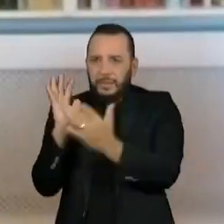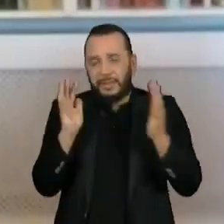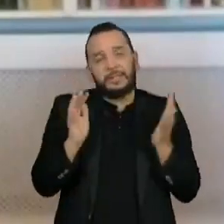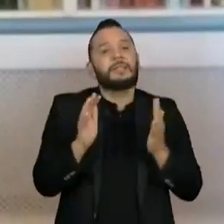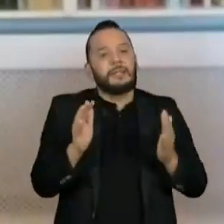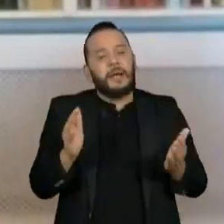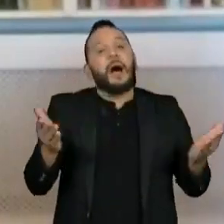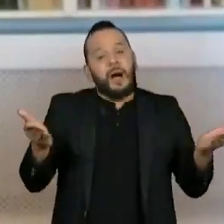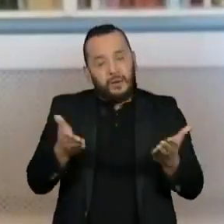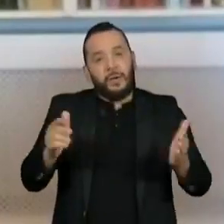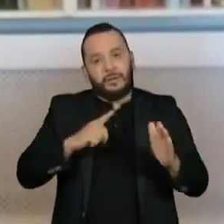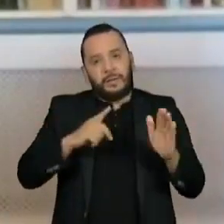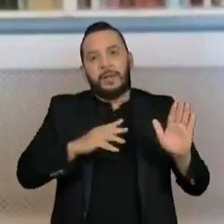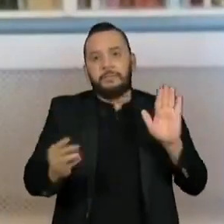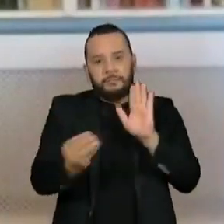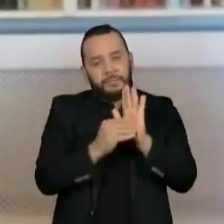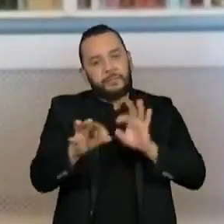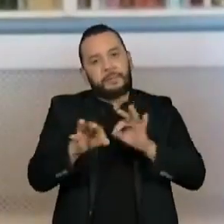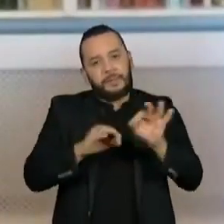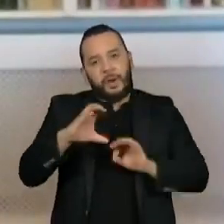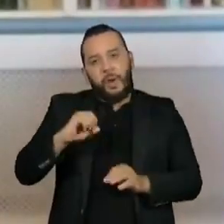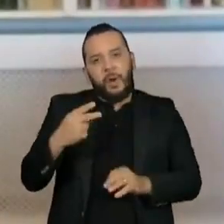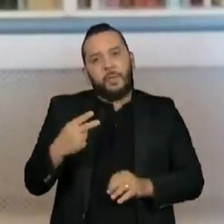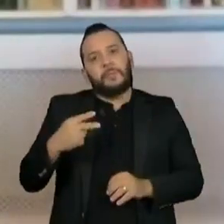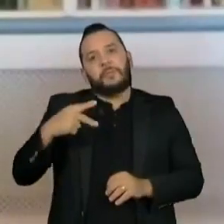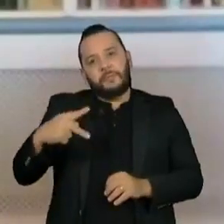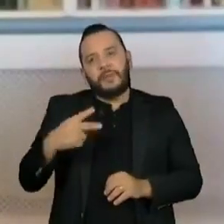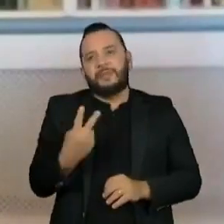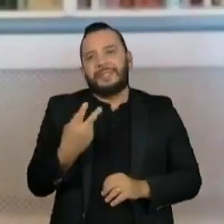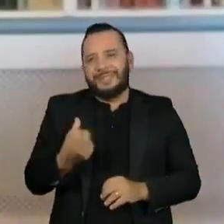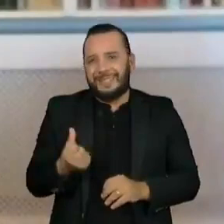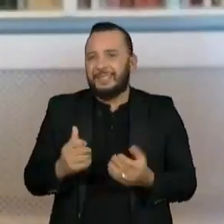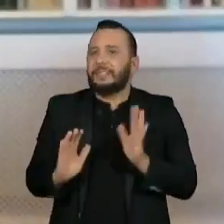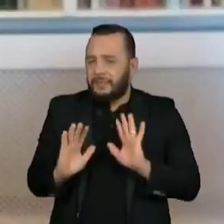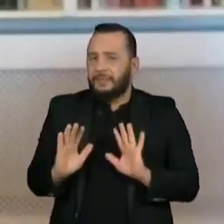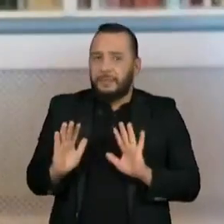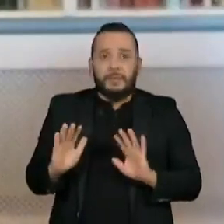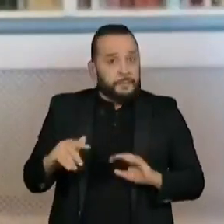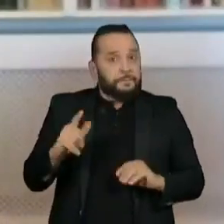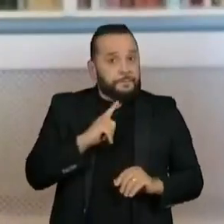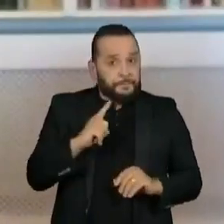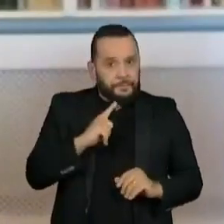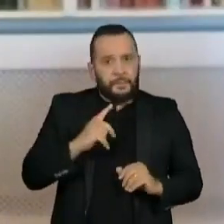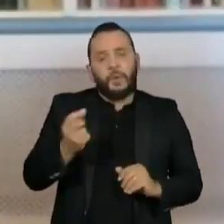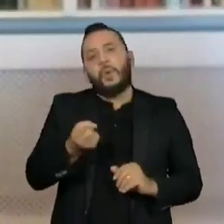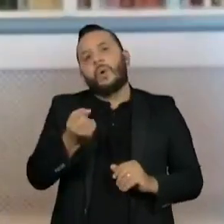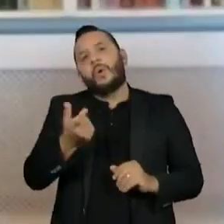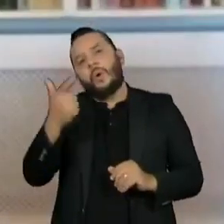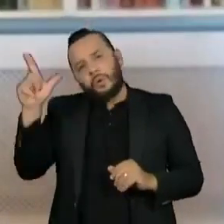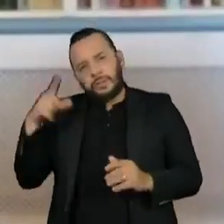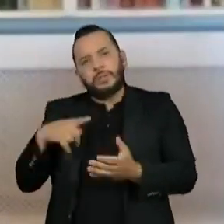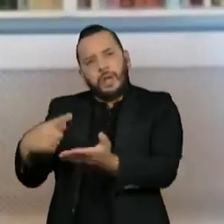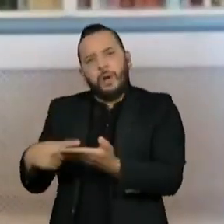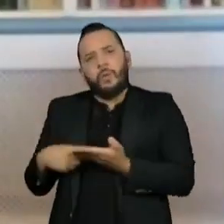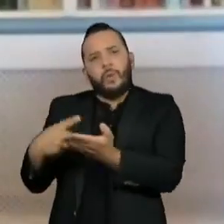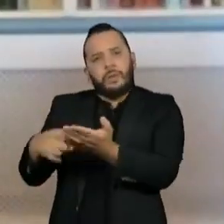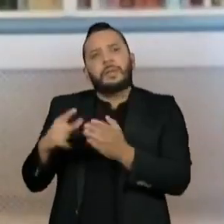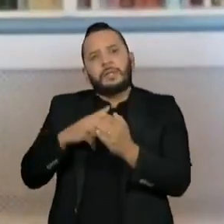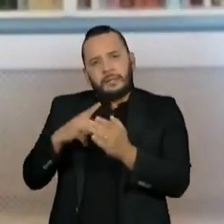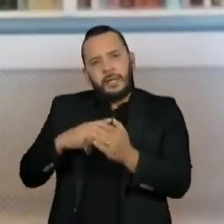properly factored that in in preparations for COP26. There is the other convention the convention on